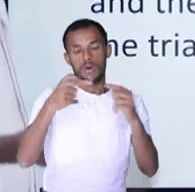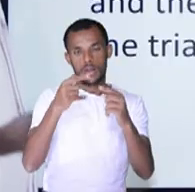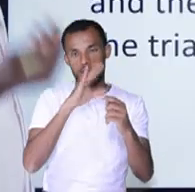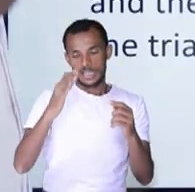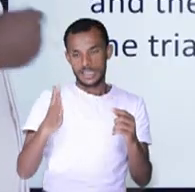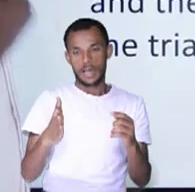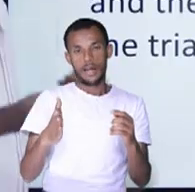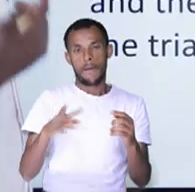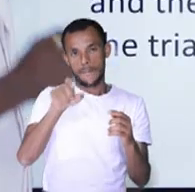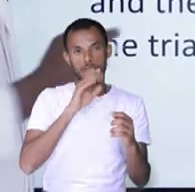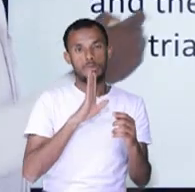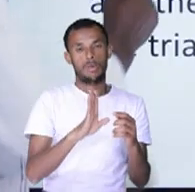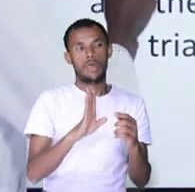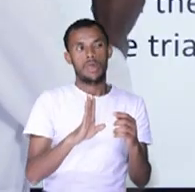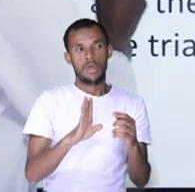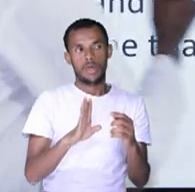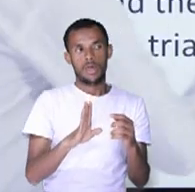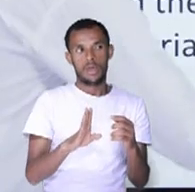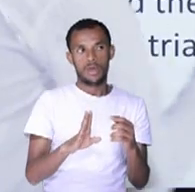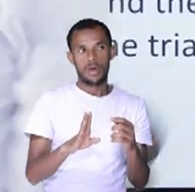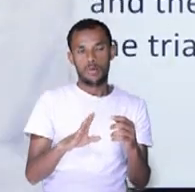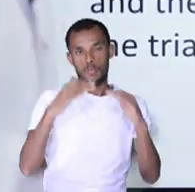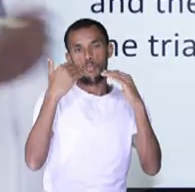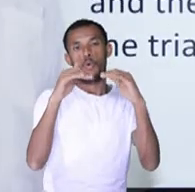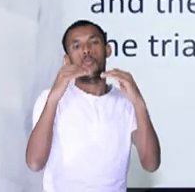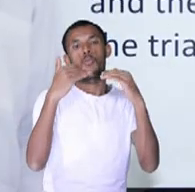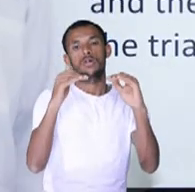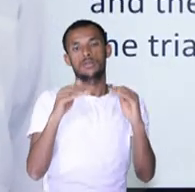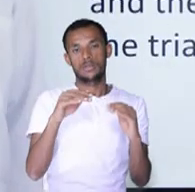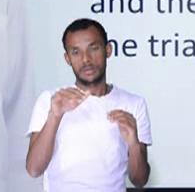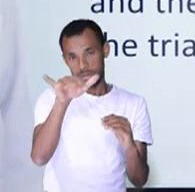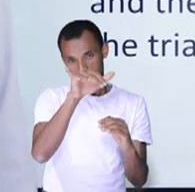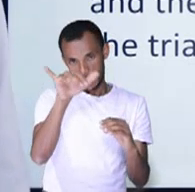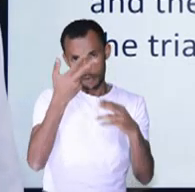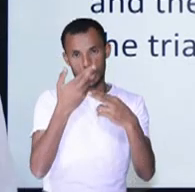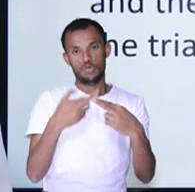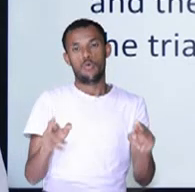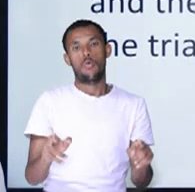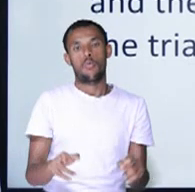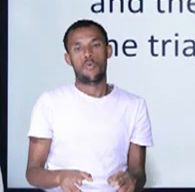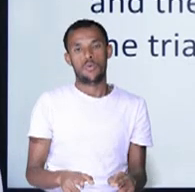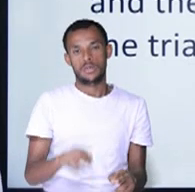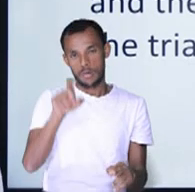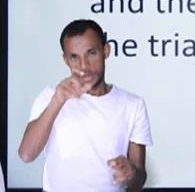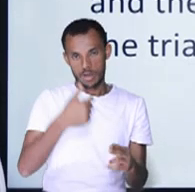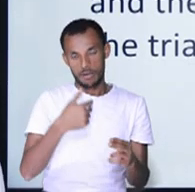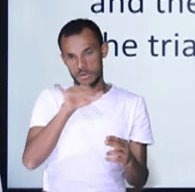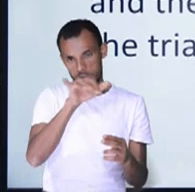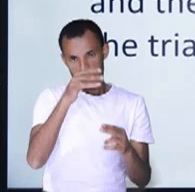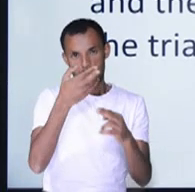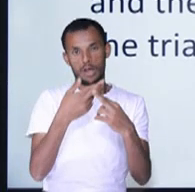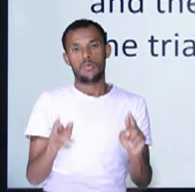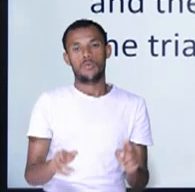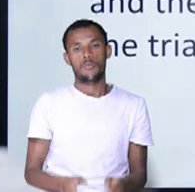Angle sides in corresponding position must be proportional. They must have the same ratio. They must have the same ratio.